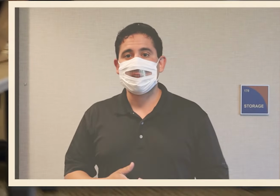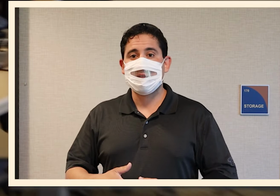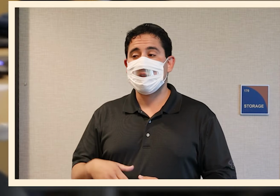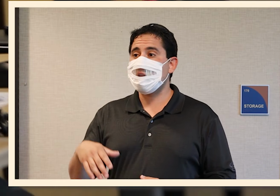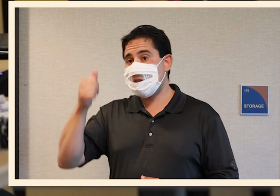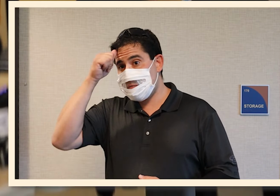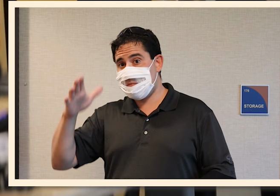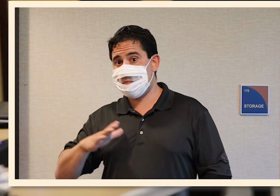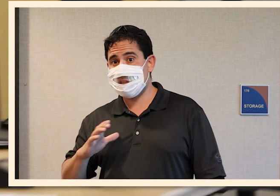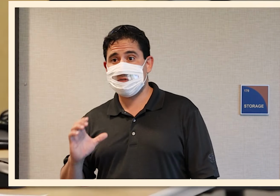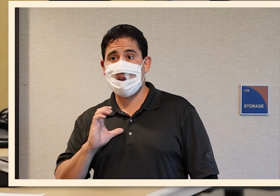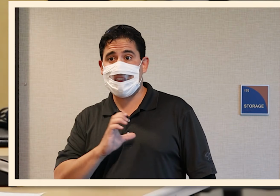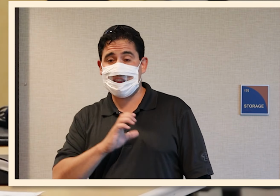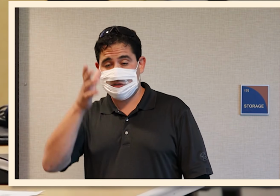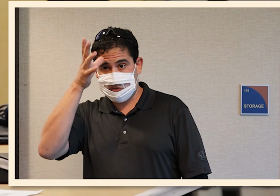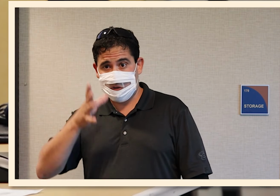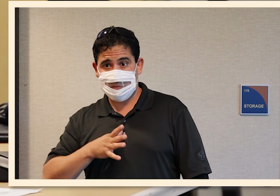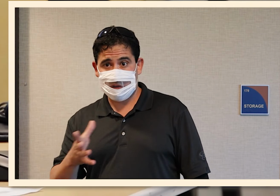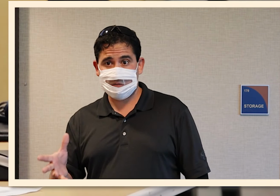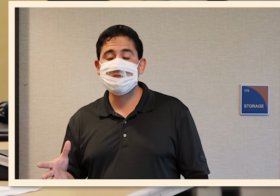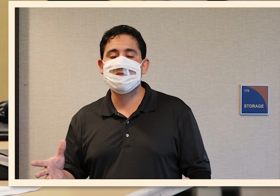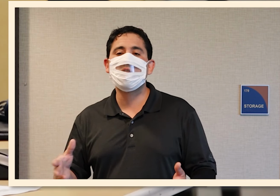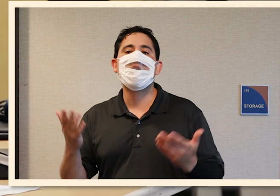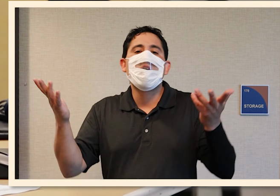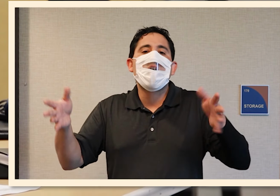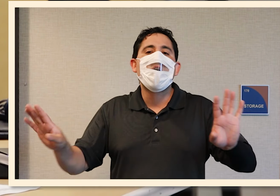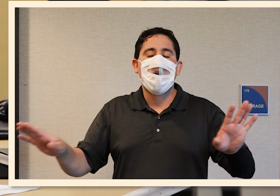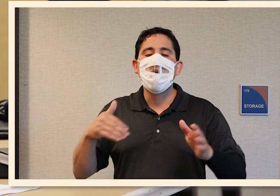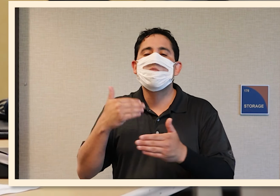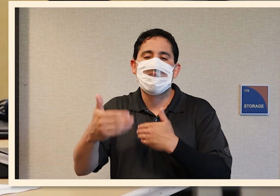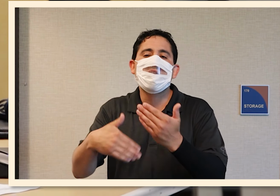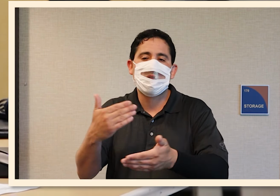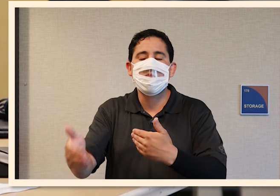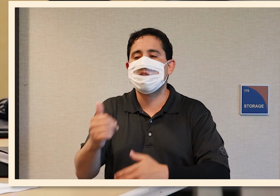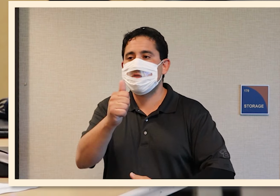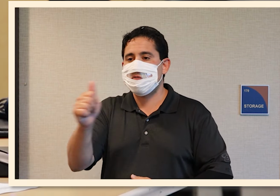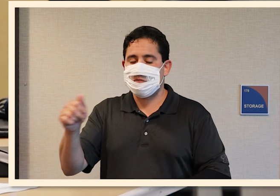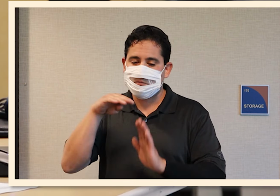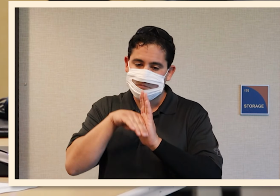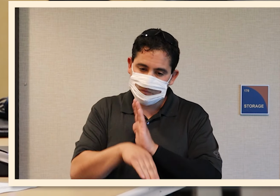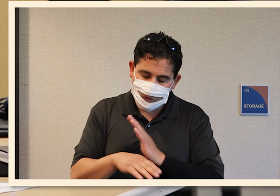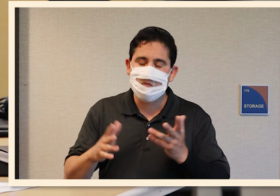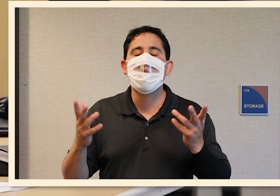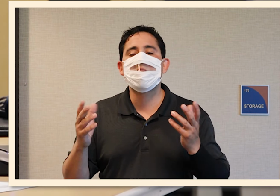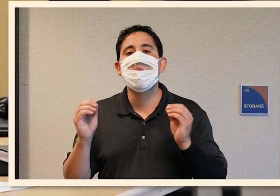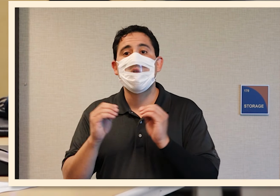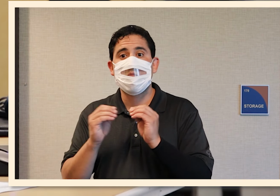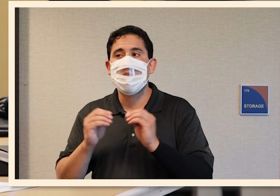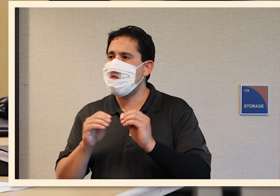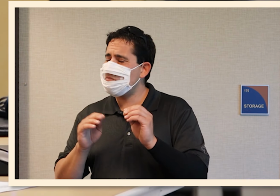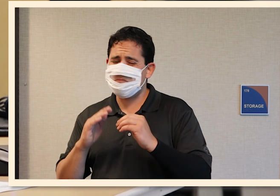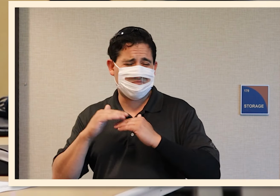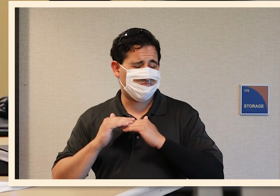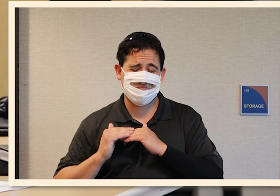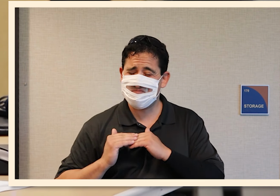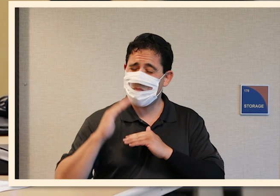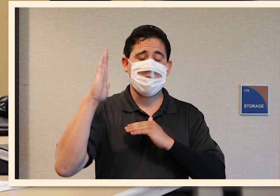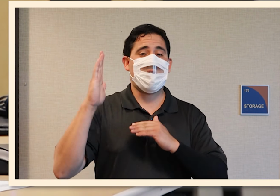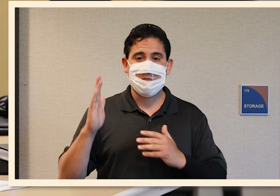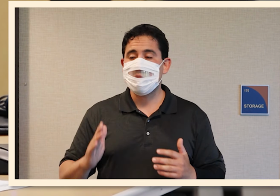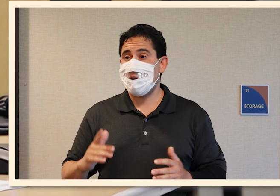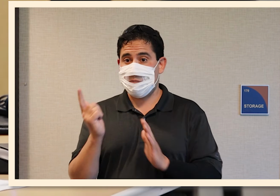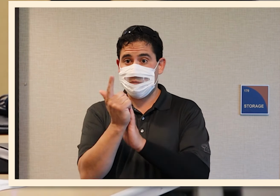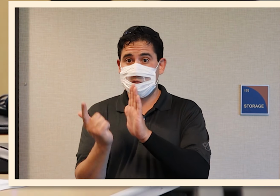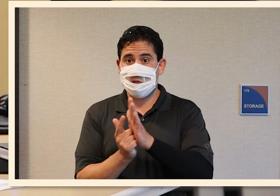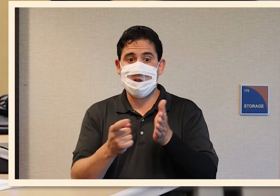Mr. Chair and Board, you have gone through this process. You have gone above and beyond anything that the law requires